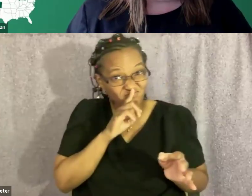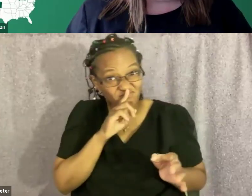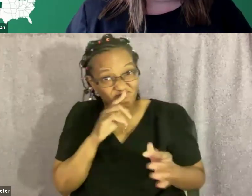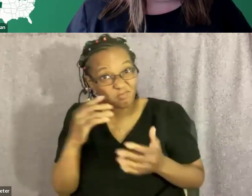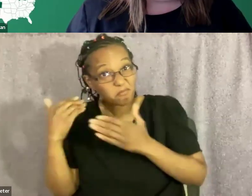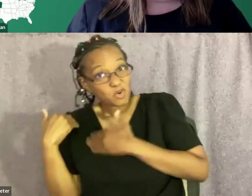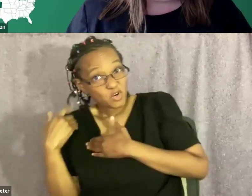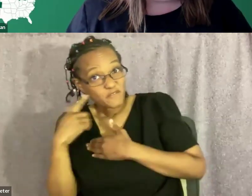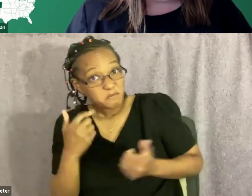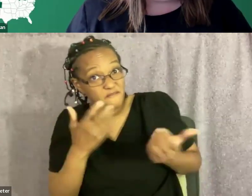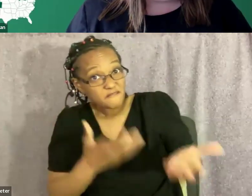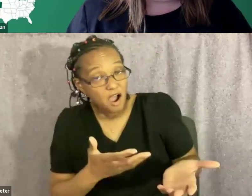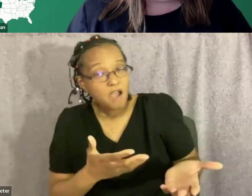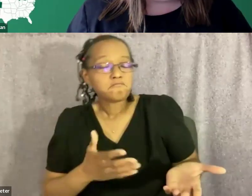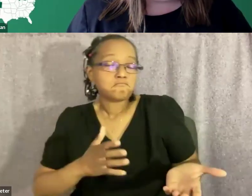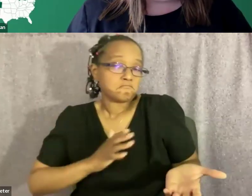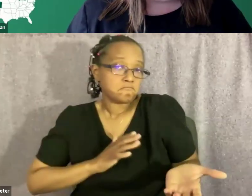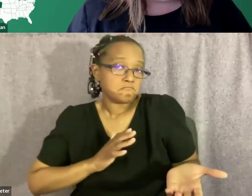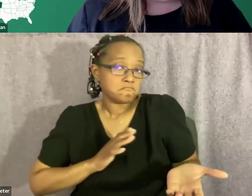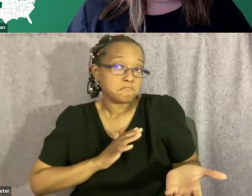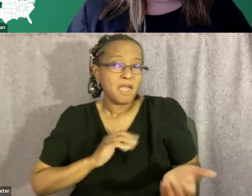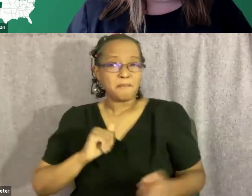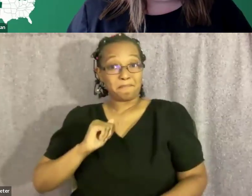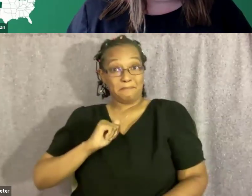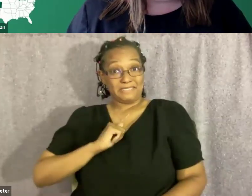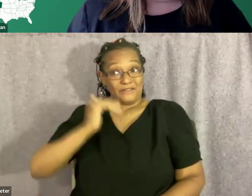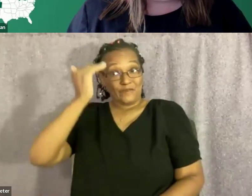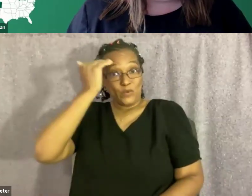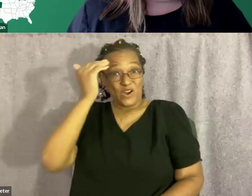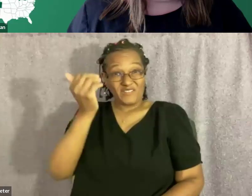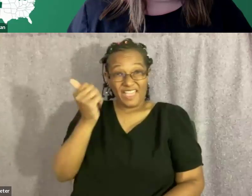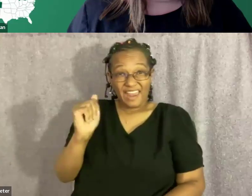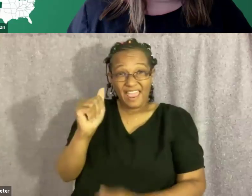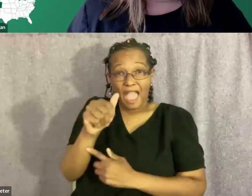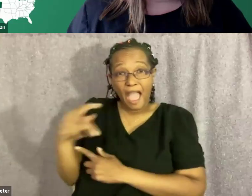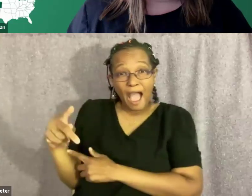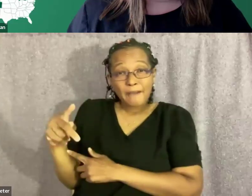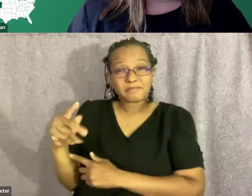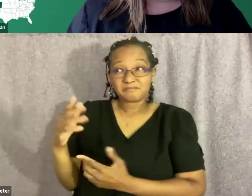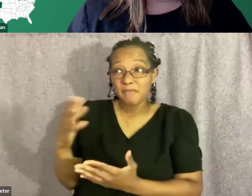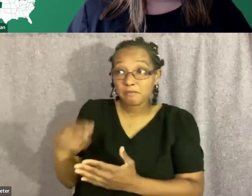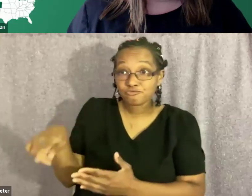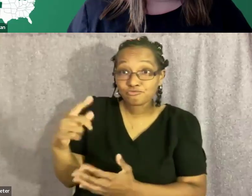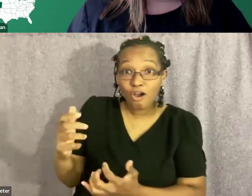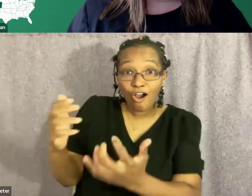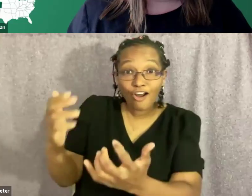that. I don't personally know of an app. Maybe somebody in our audience can tell